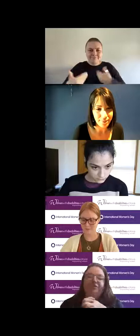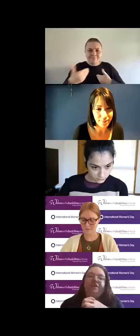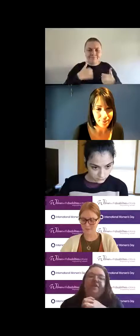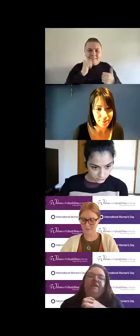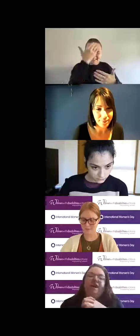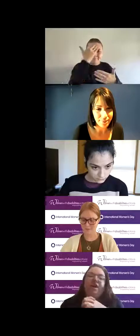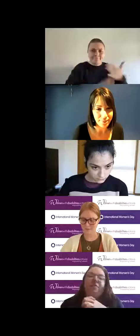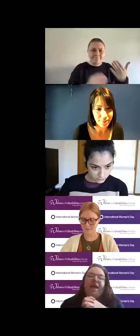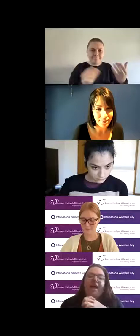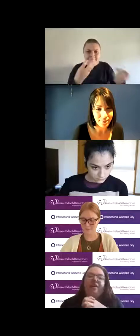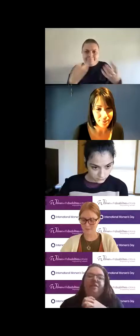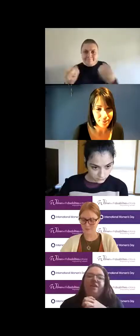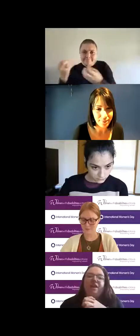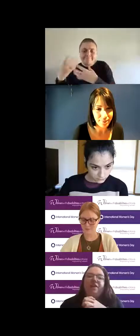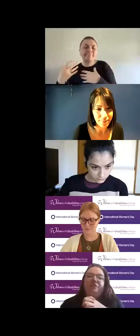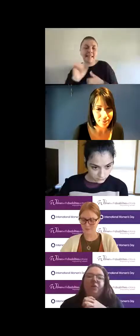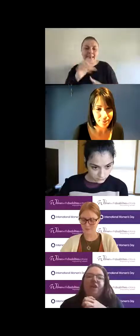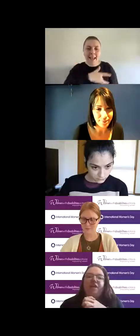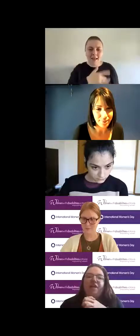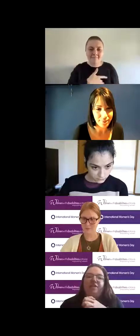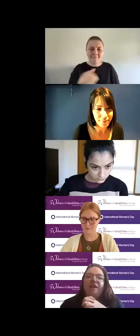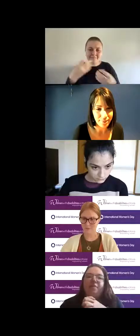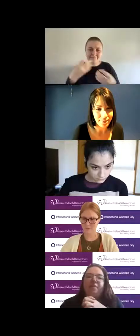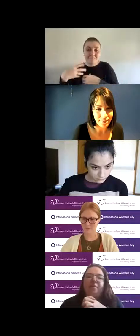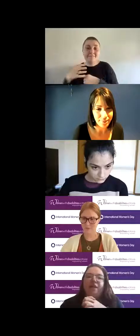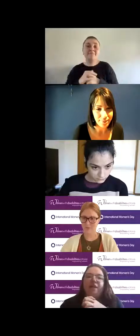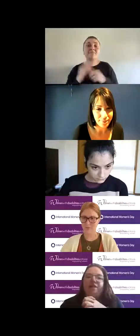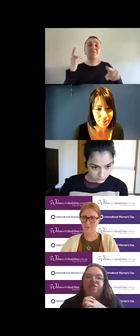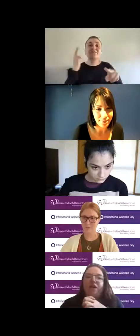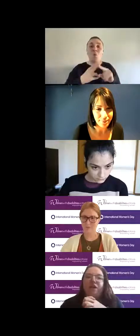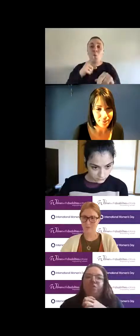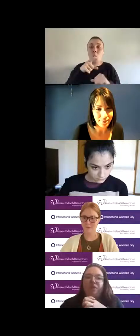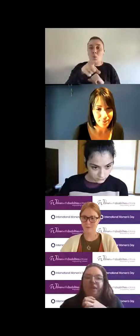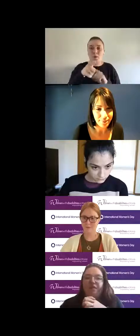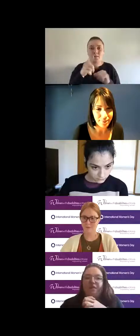life and for bringing that and making